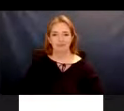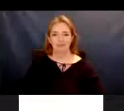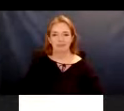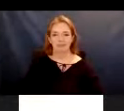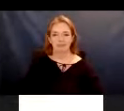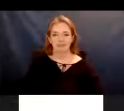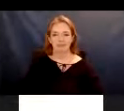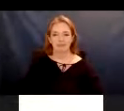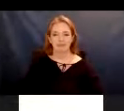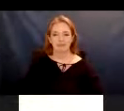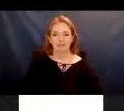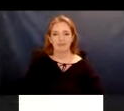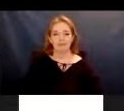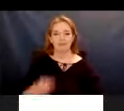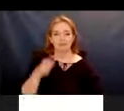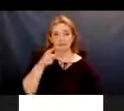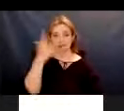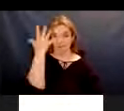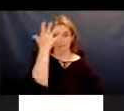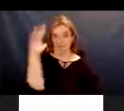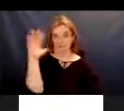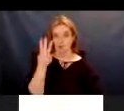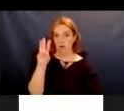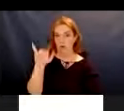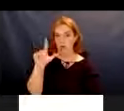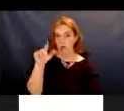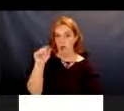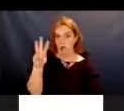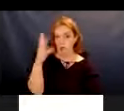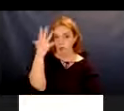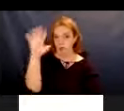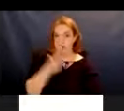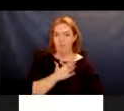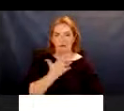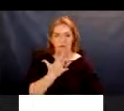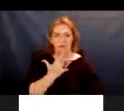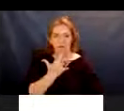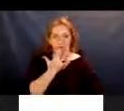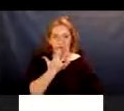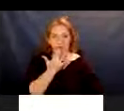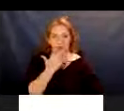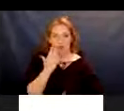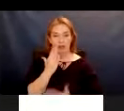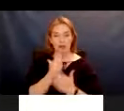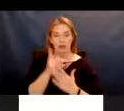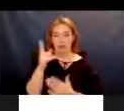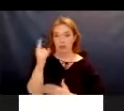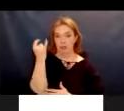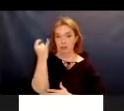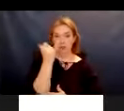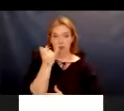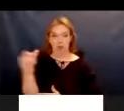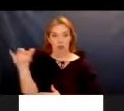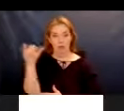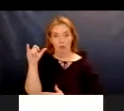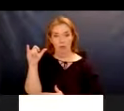There are these willow trees have been my favorite trees because some of them get really yellow, and